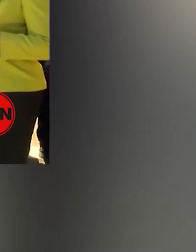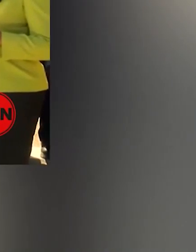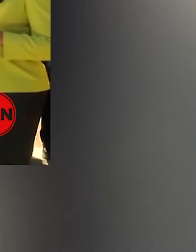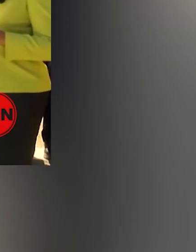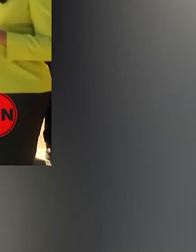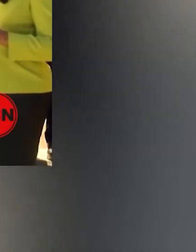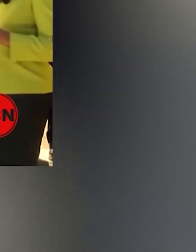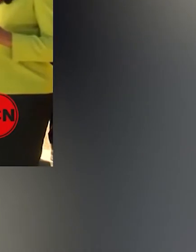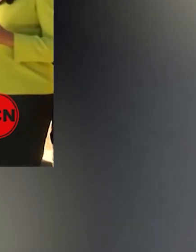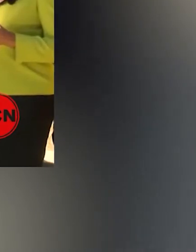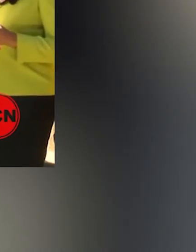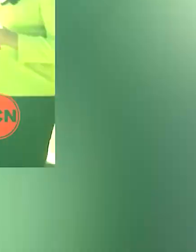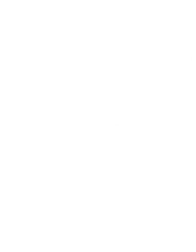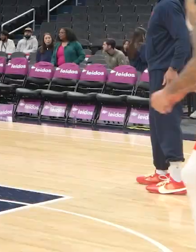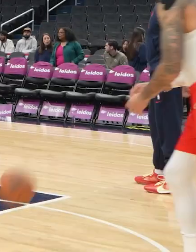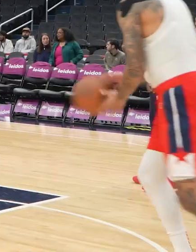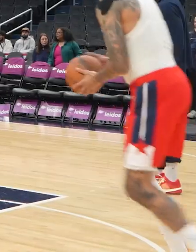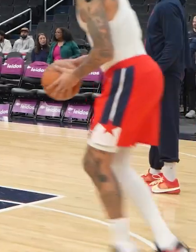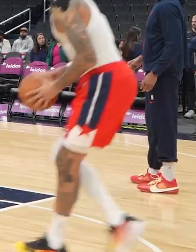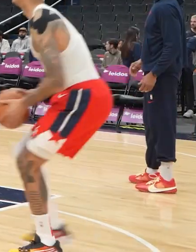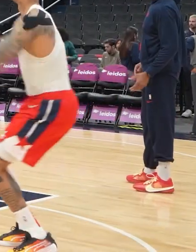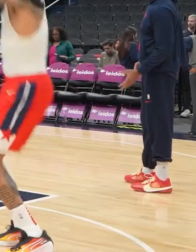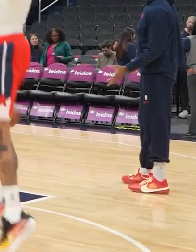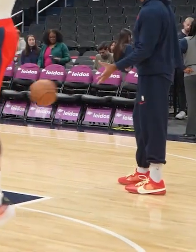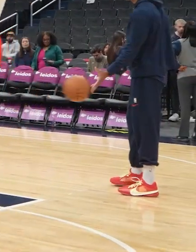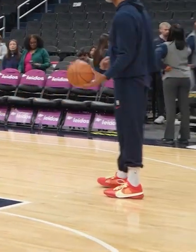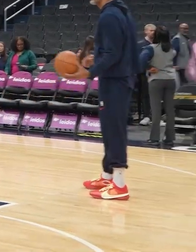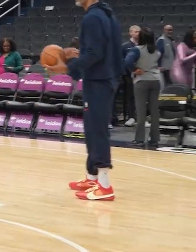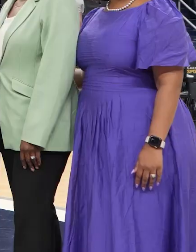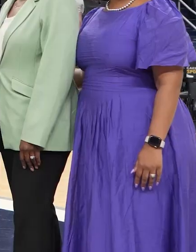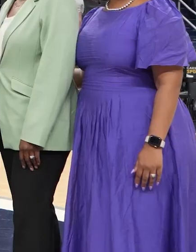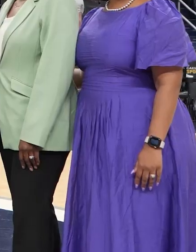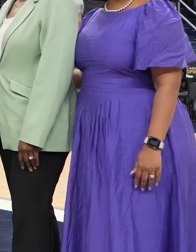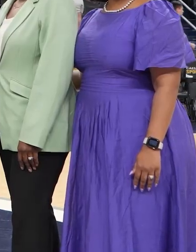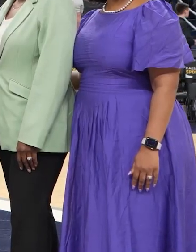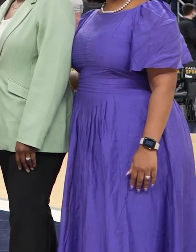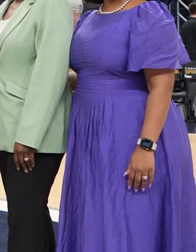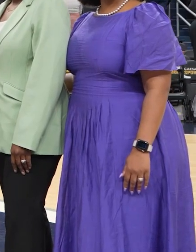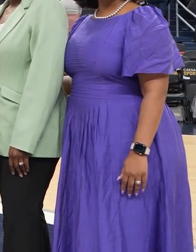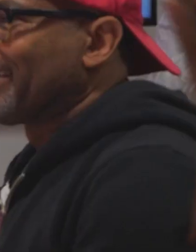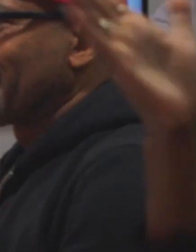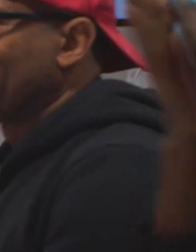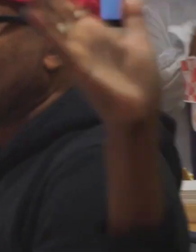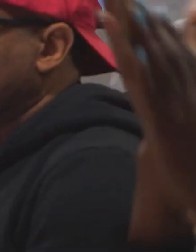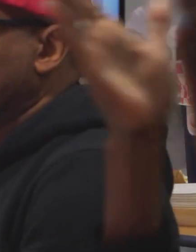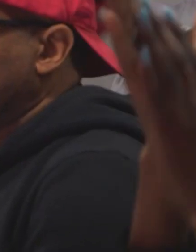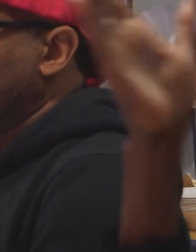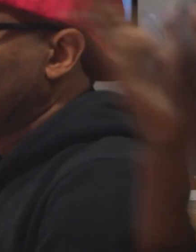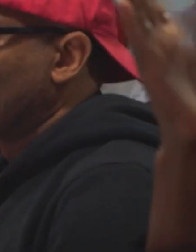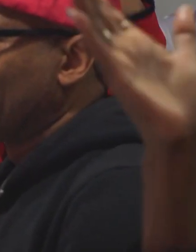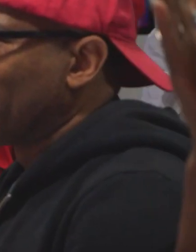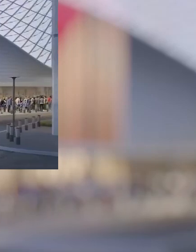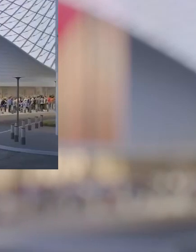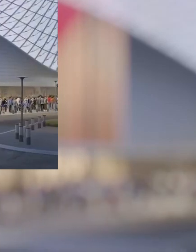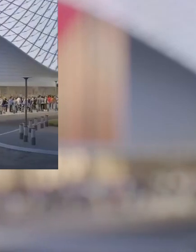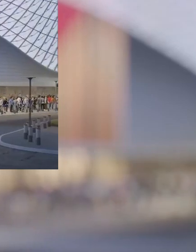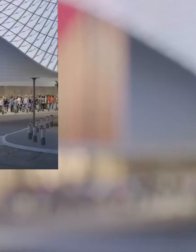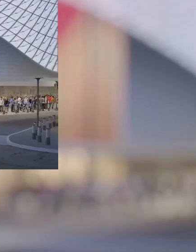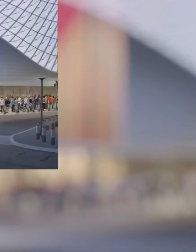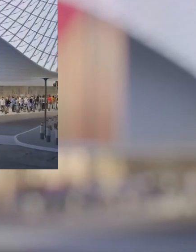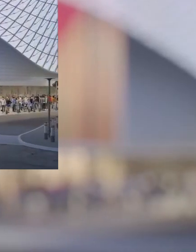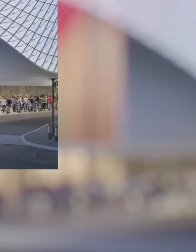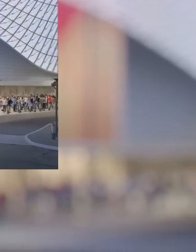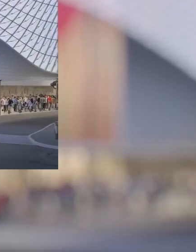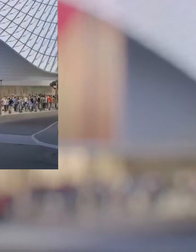the impact will be better. We kept the Wizards and Caps where they belong, here in downtown, while reimagining